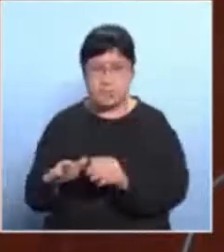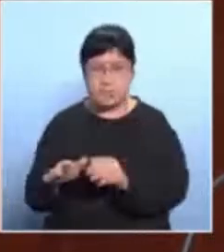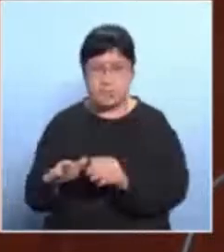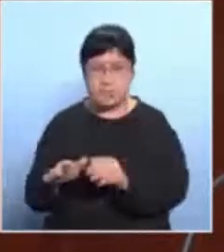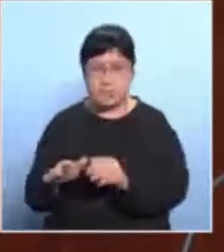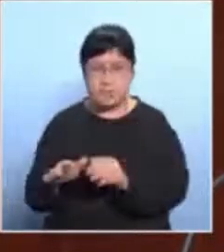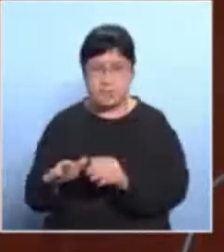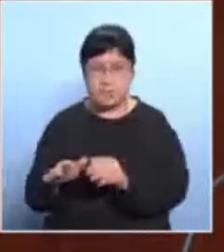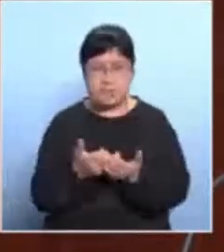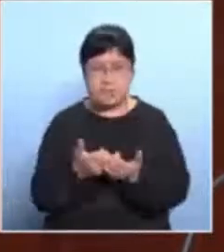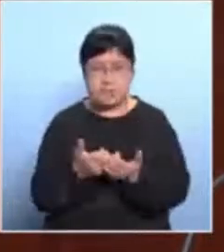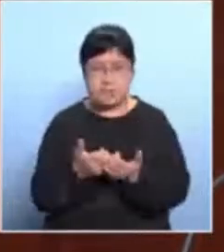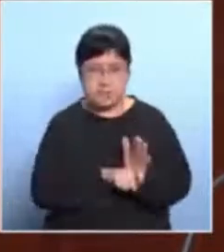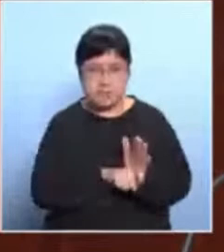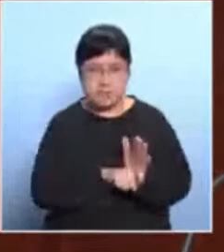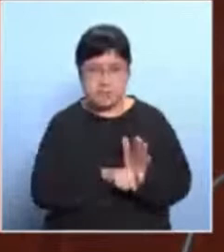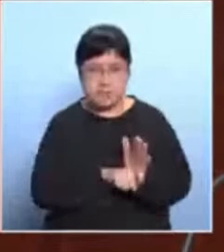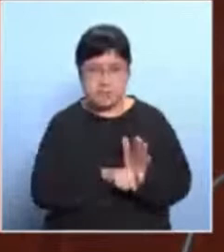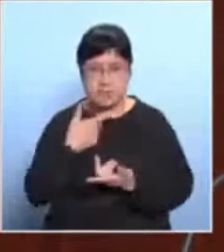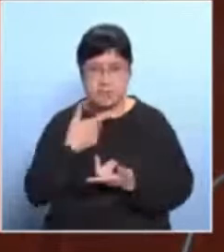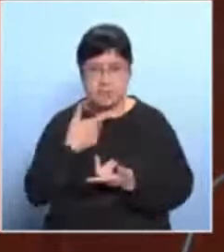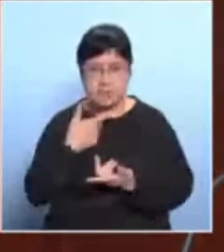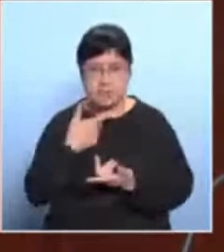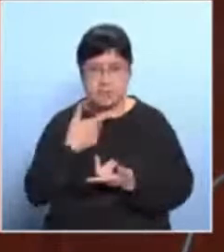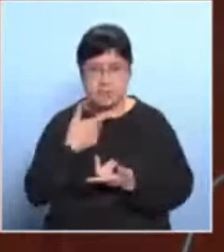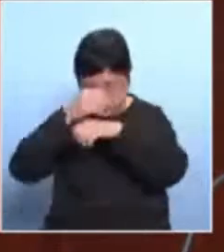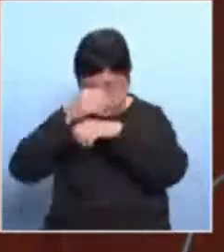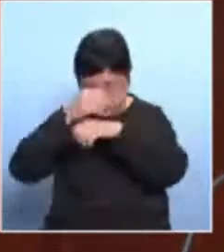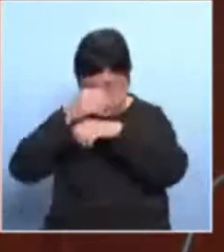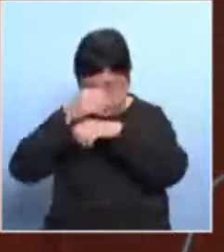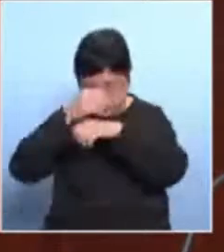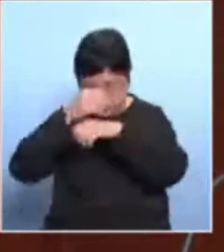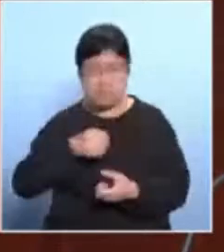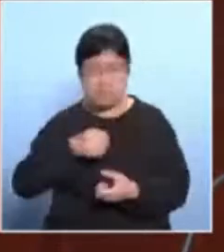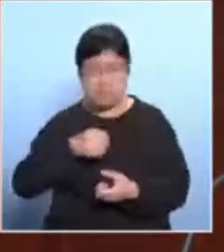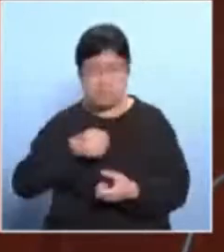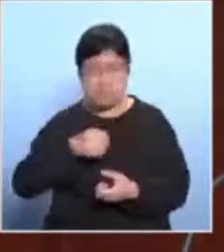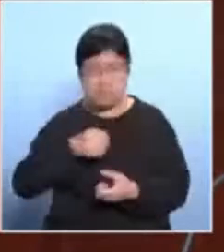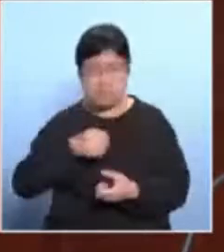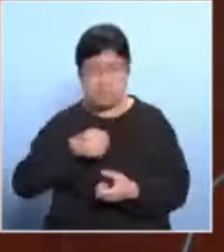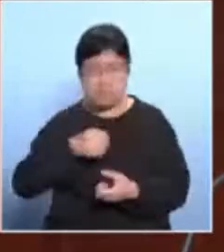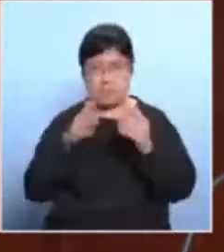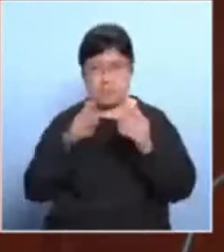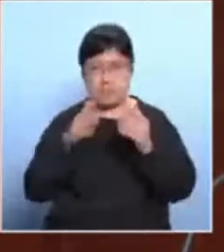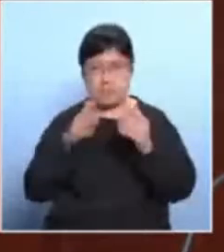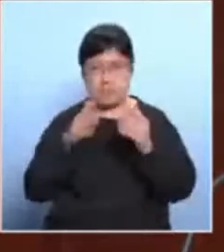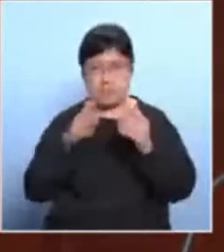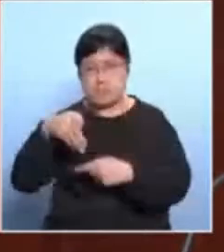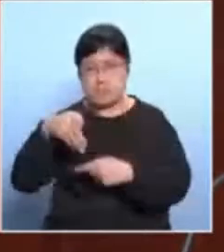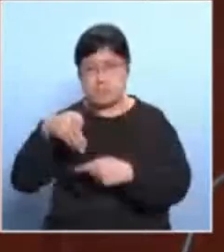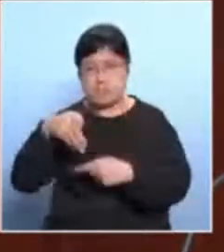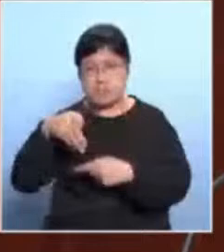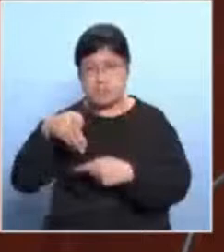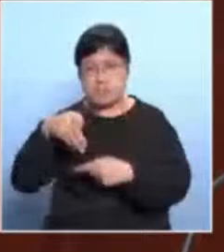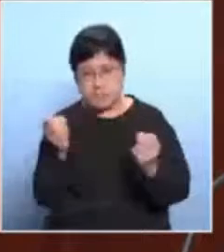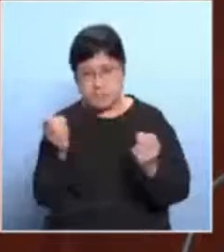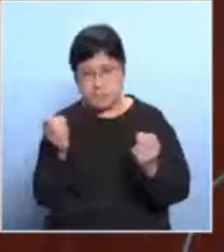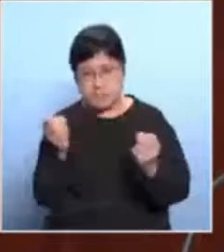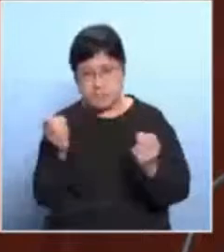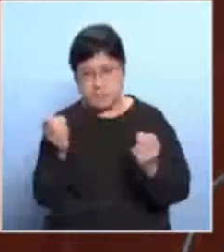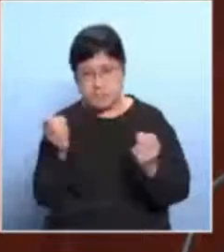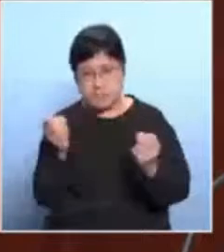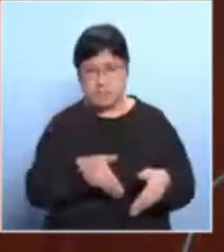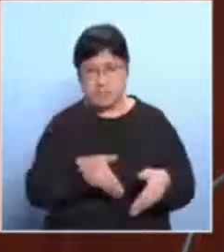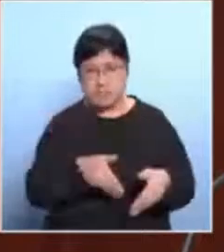banks, laboratories, etc. We will discuss with the Shenzhen municipal governments regarding a cooperation framework with a view to